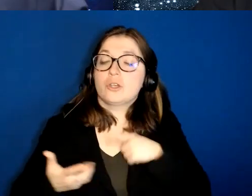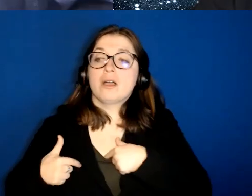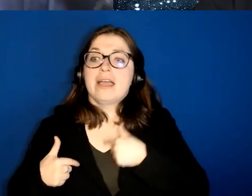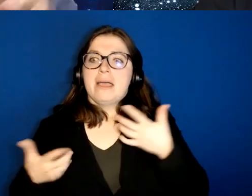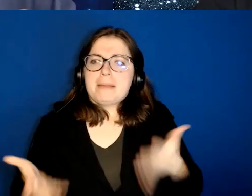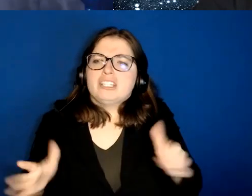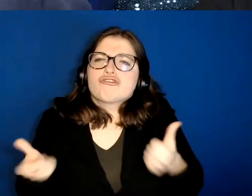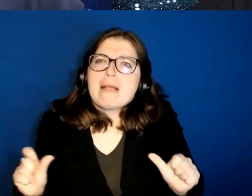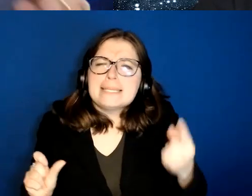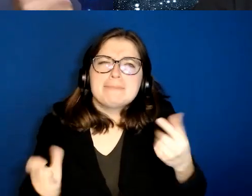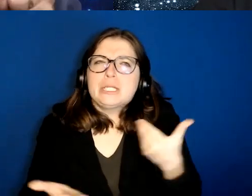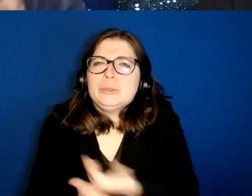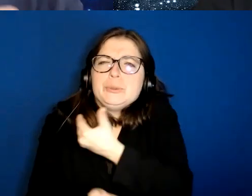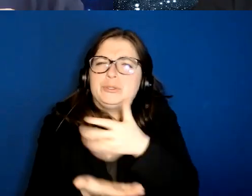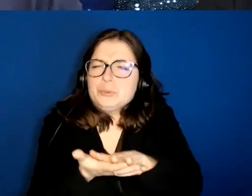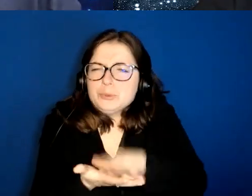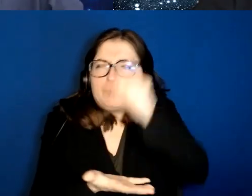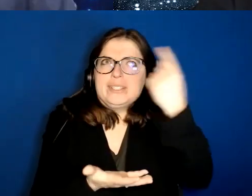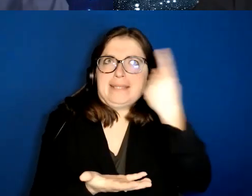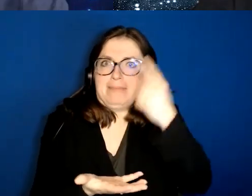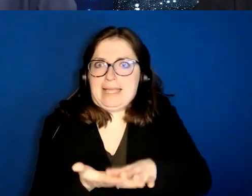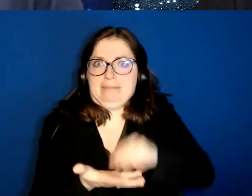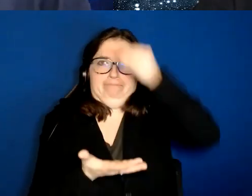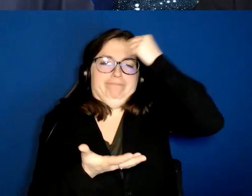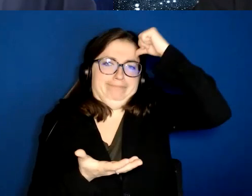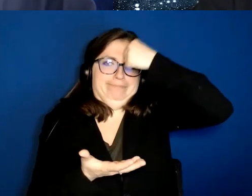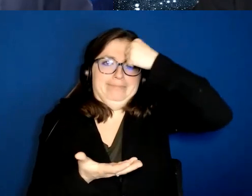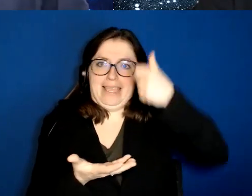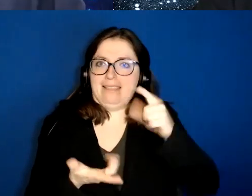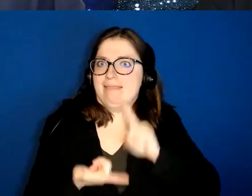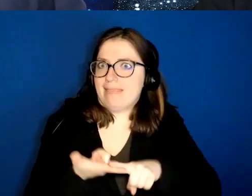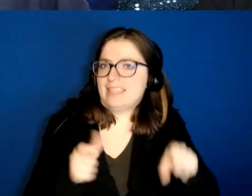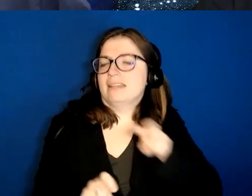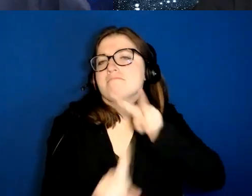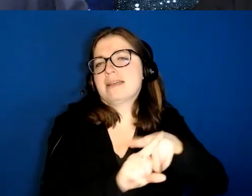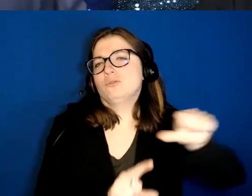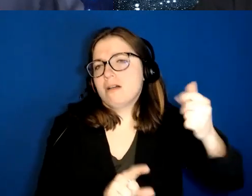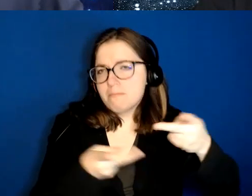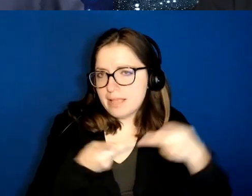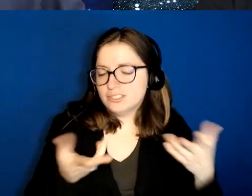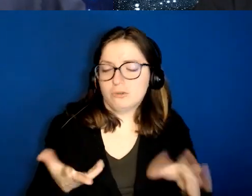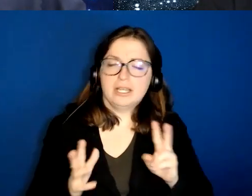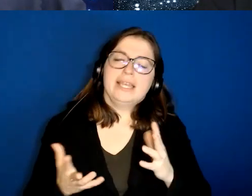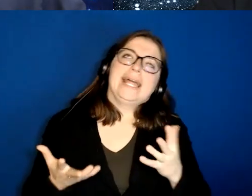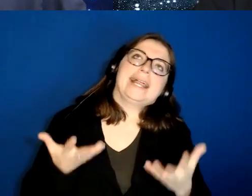can get that value that they need to get to be able to do something else. It's a surprising